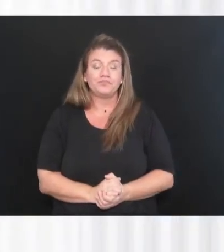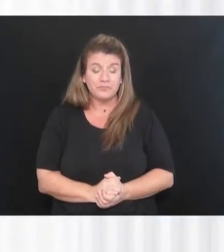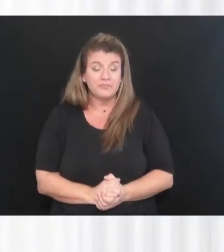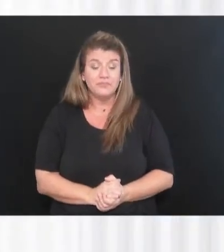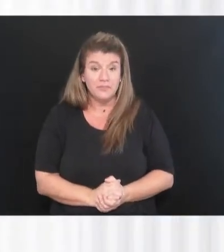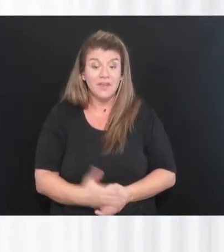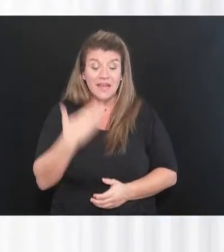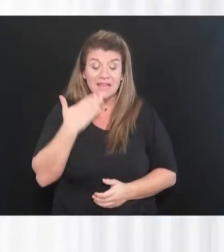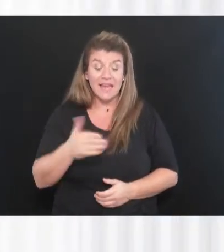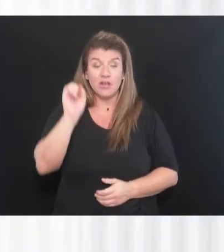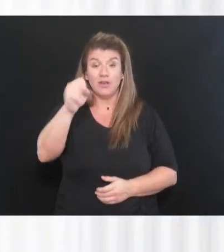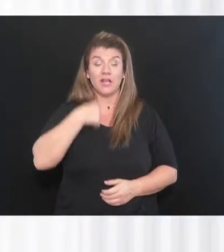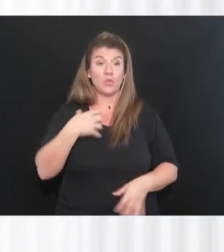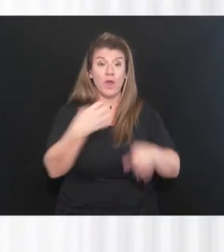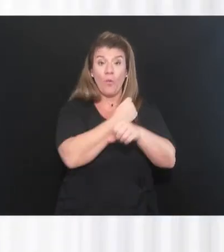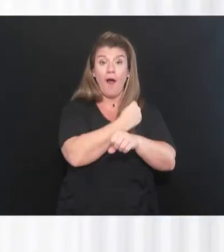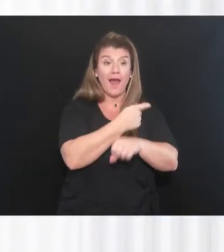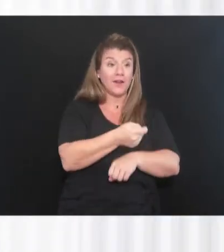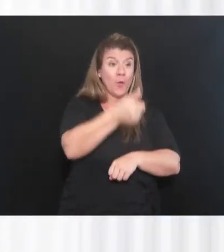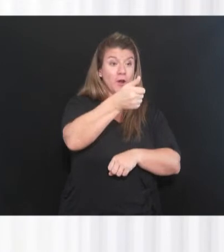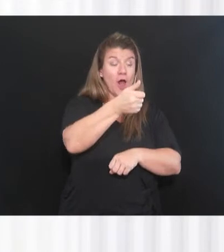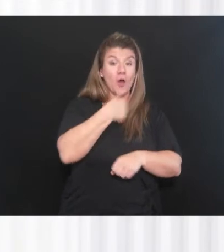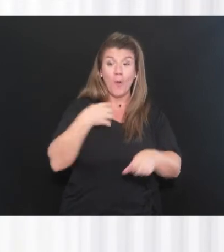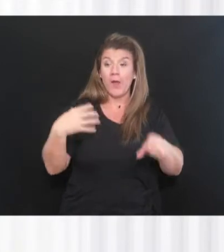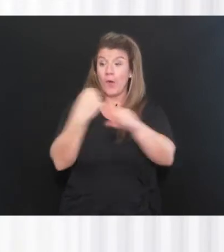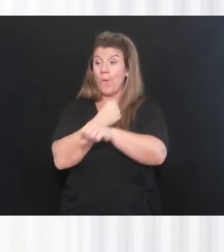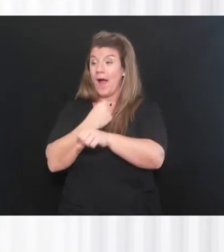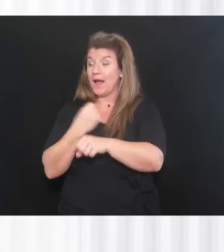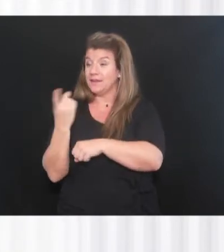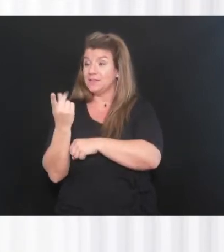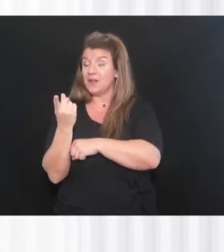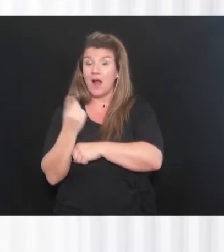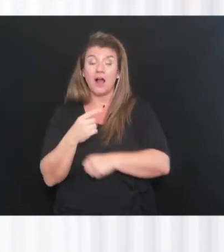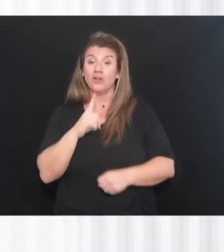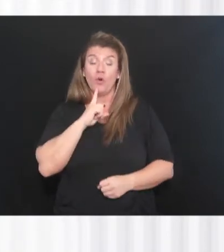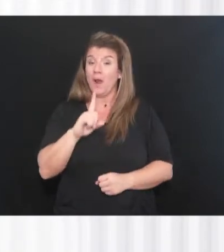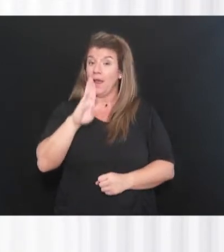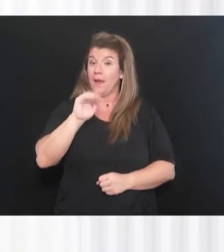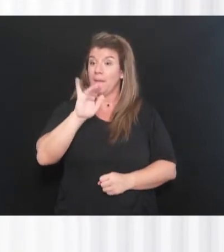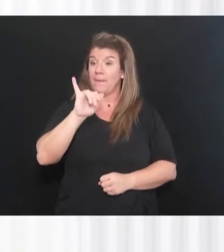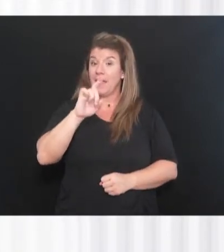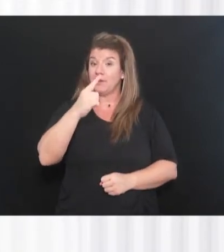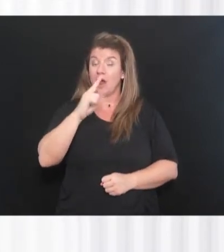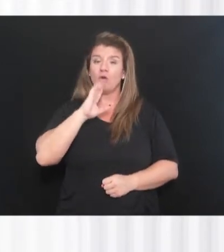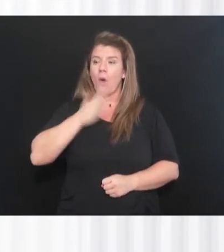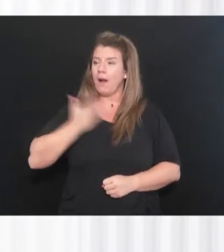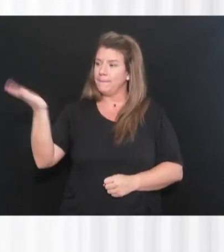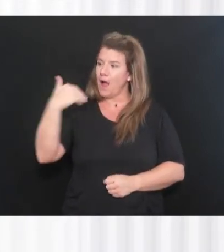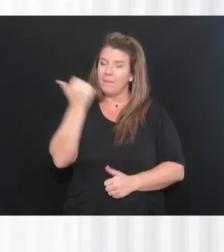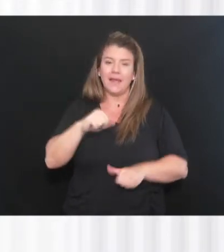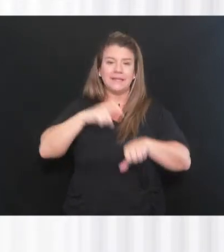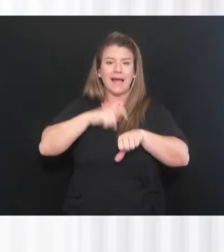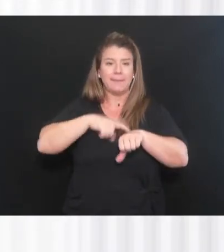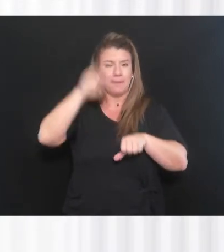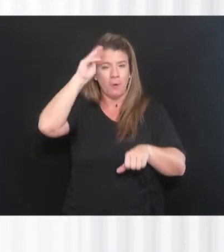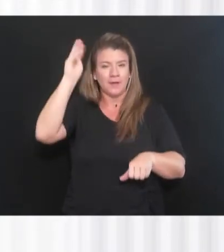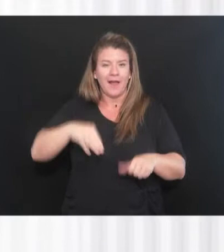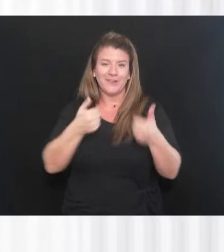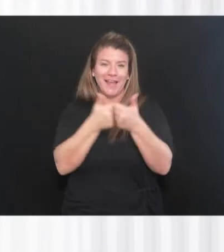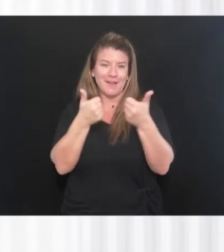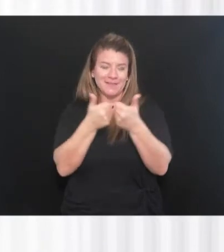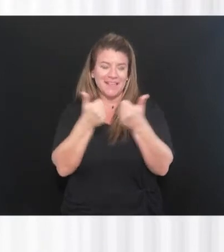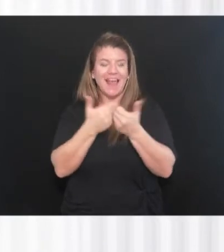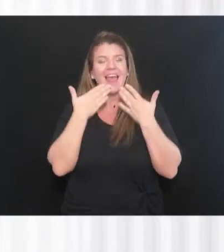we won the coin toss and we won the game, so Baby Dog and you are welcome anytime to games in Morgantown. And thank you for